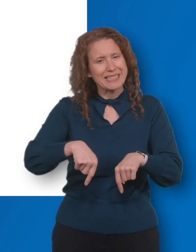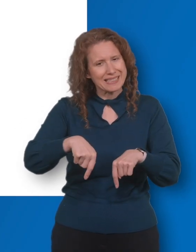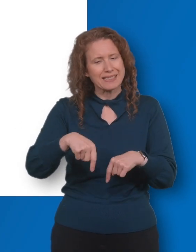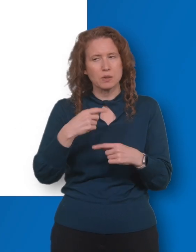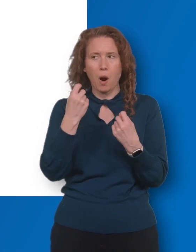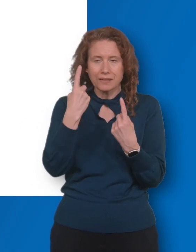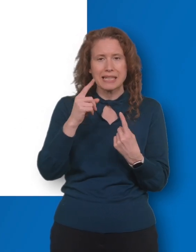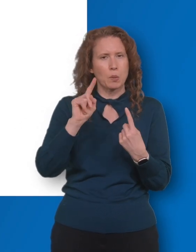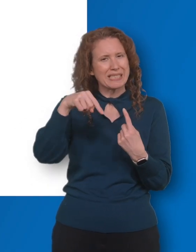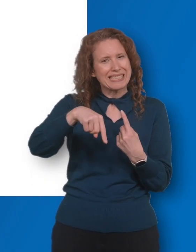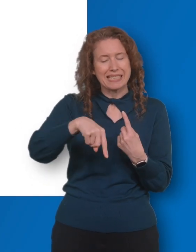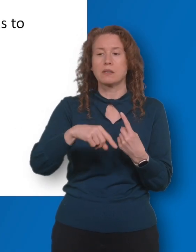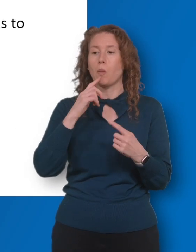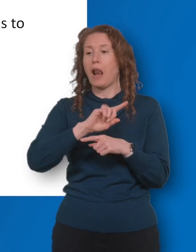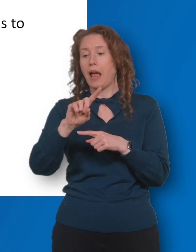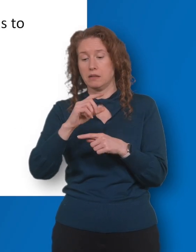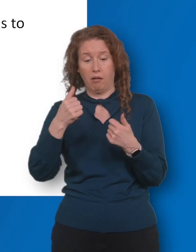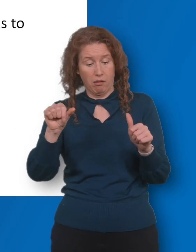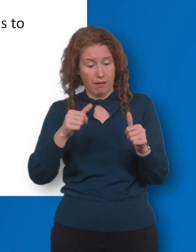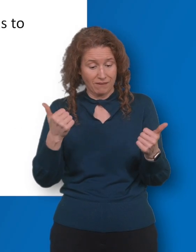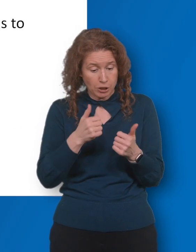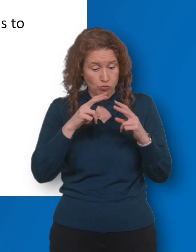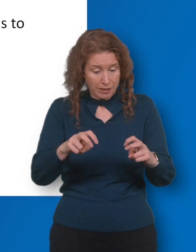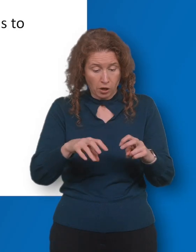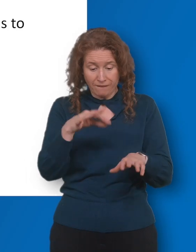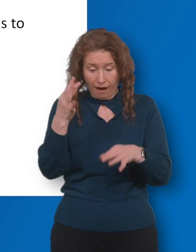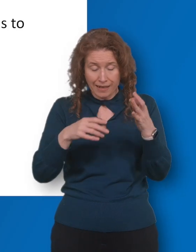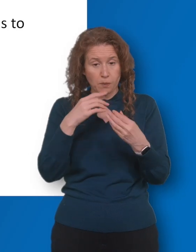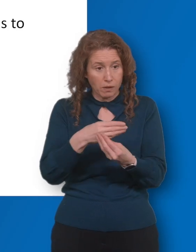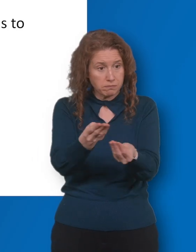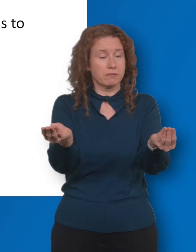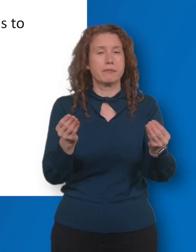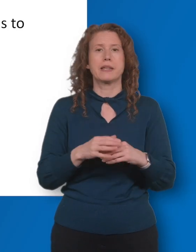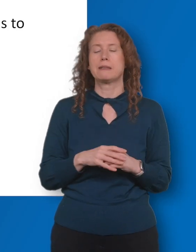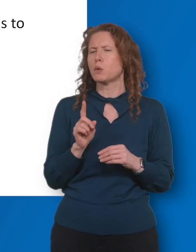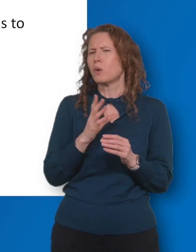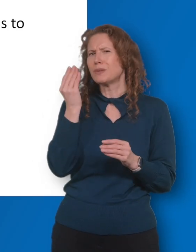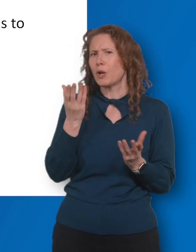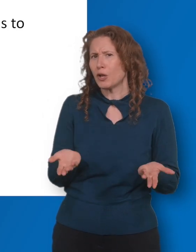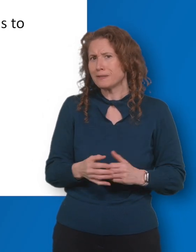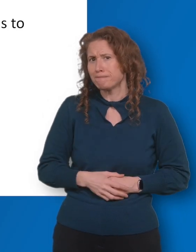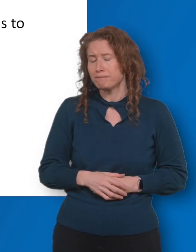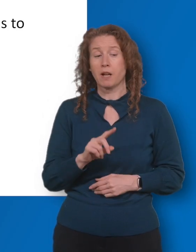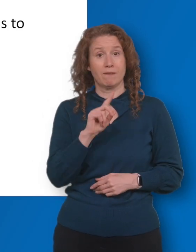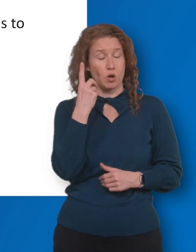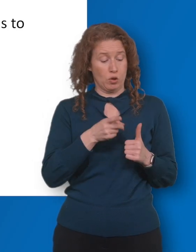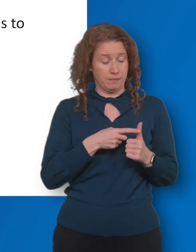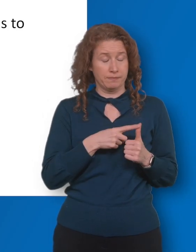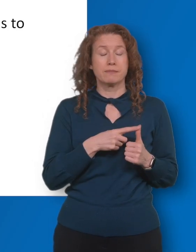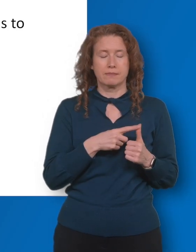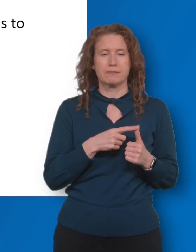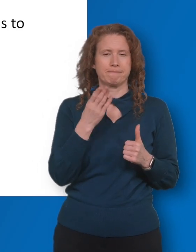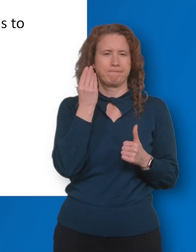the findings. So what we learned, the first set of lessons, that we need to put much more emphasis